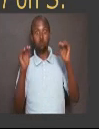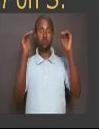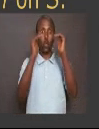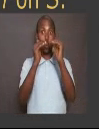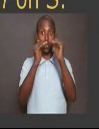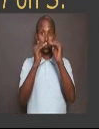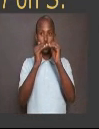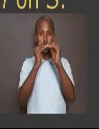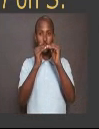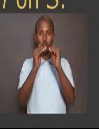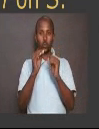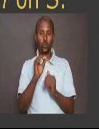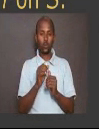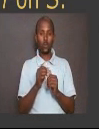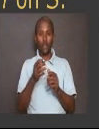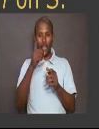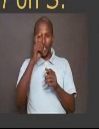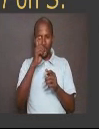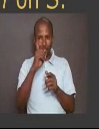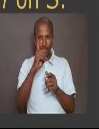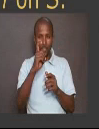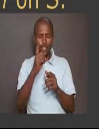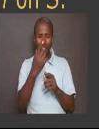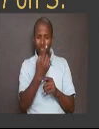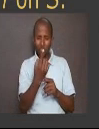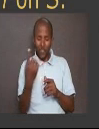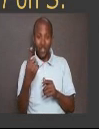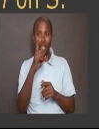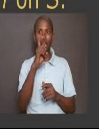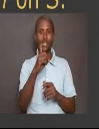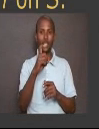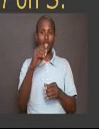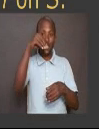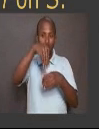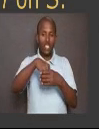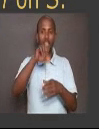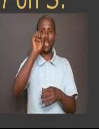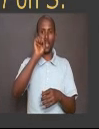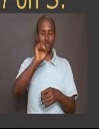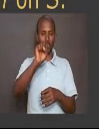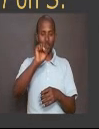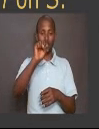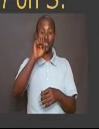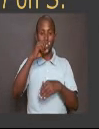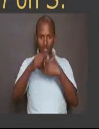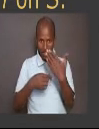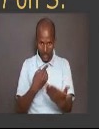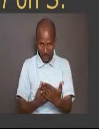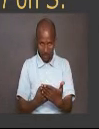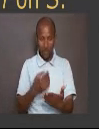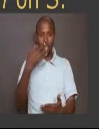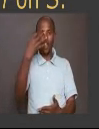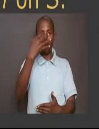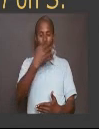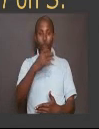to f of x for every x in S, then